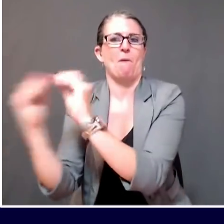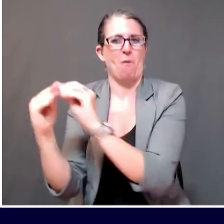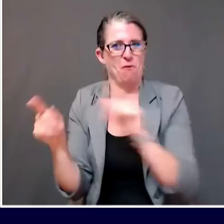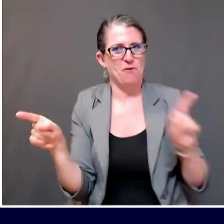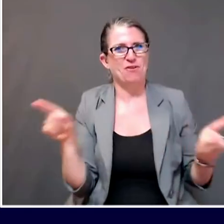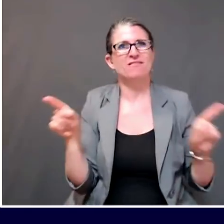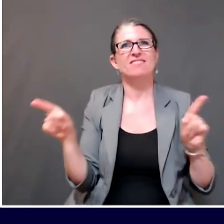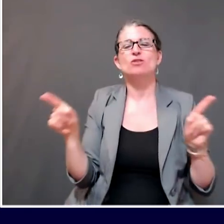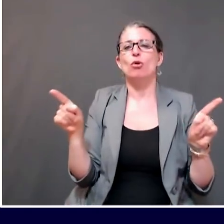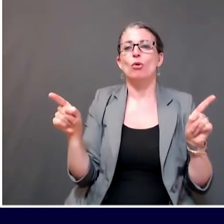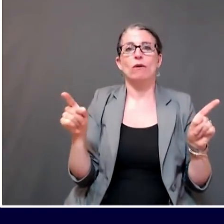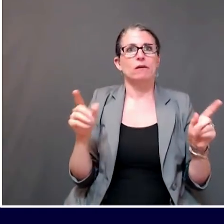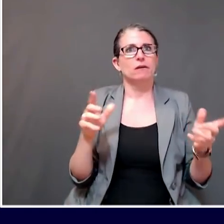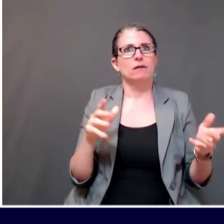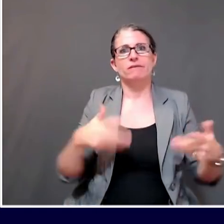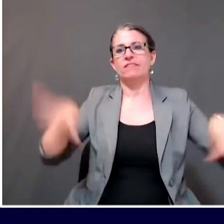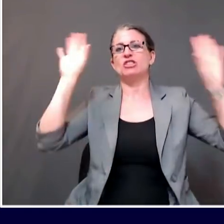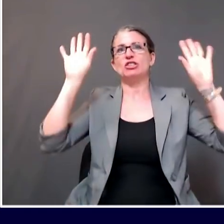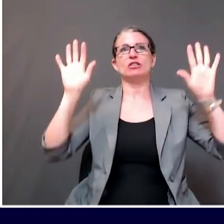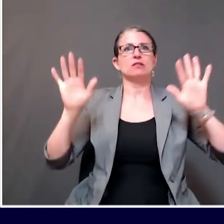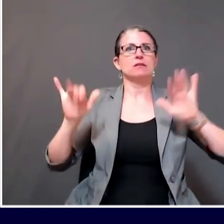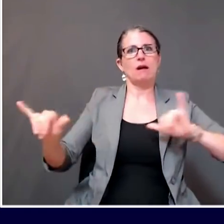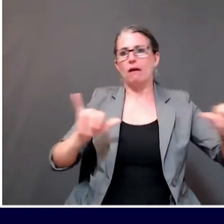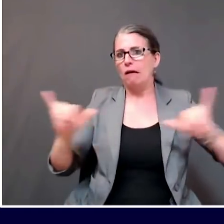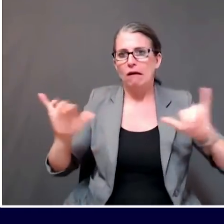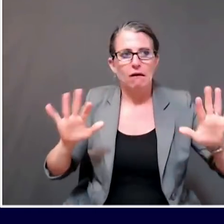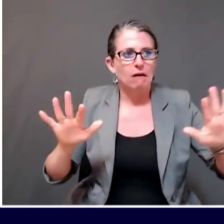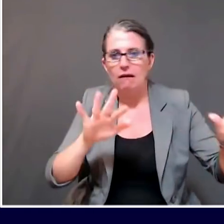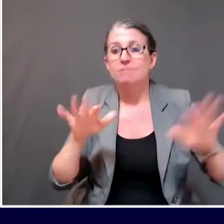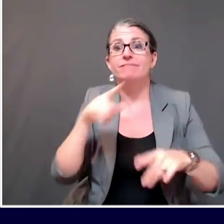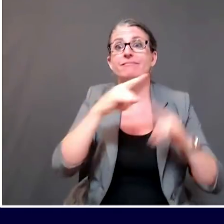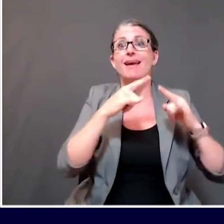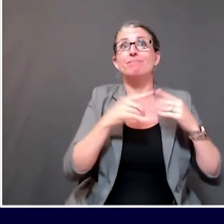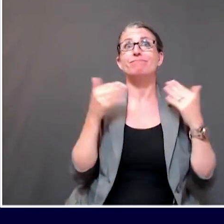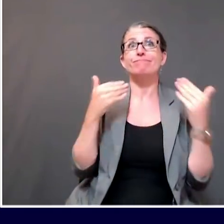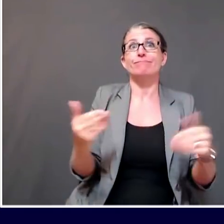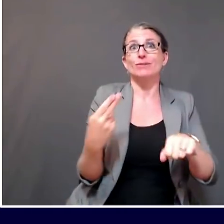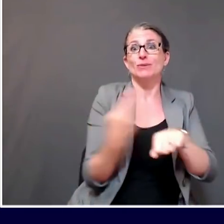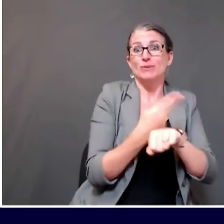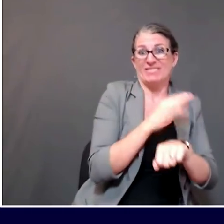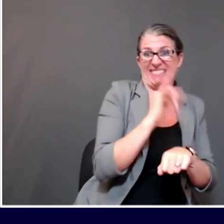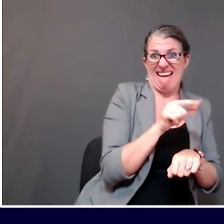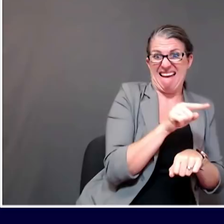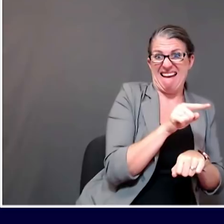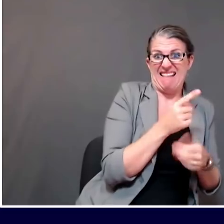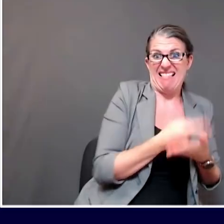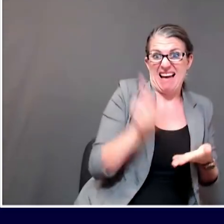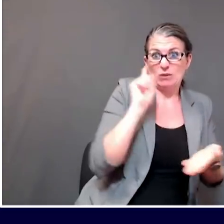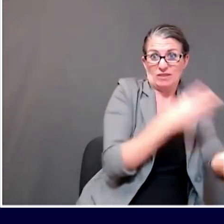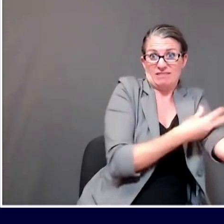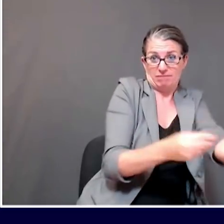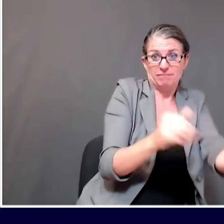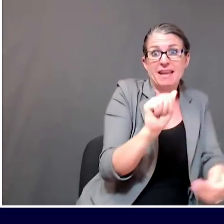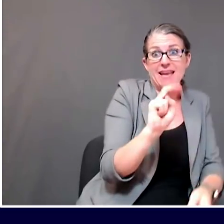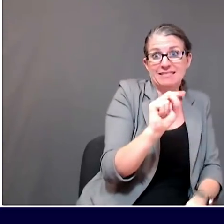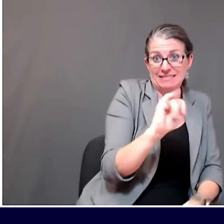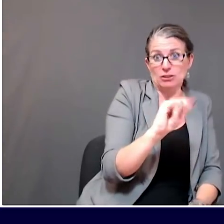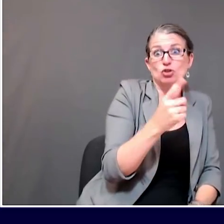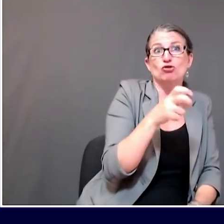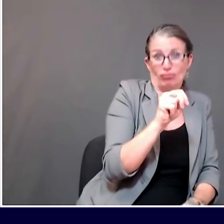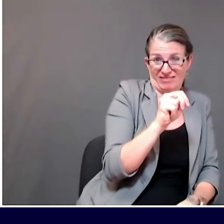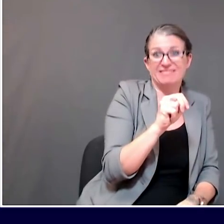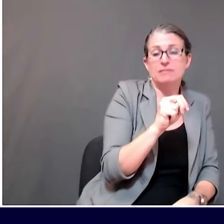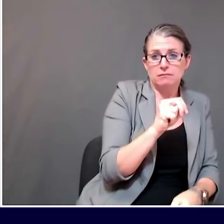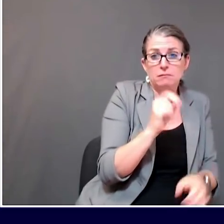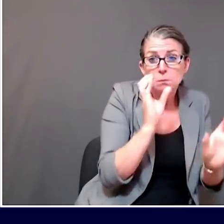the campers with this antigen testing last week. They found a high number of positives, which they promptly